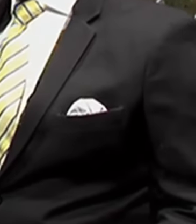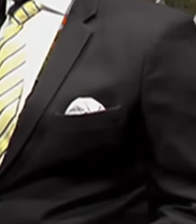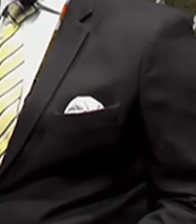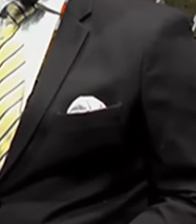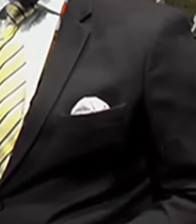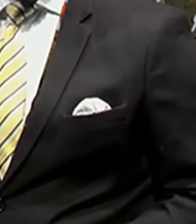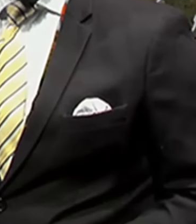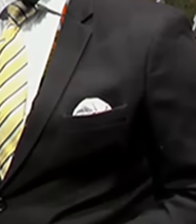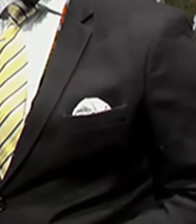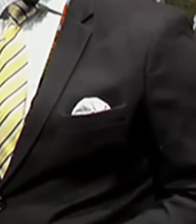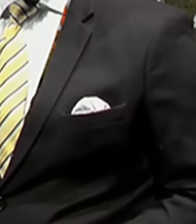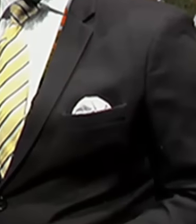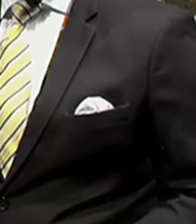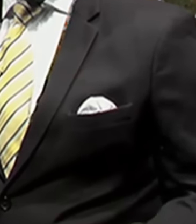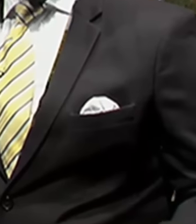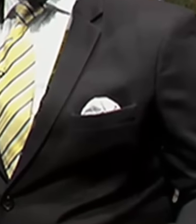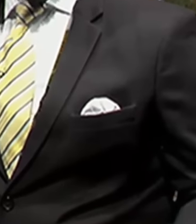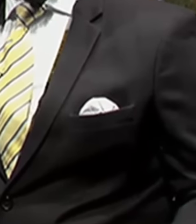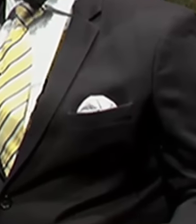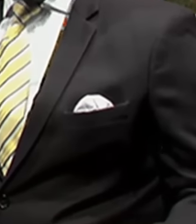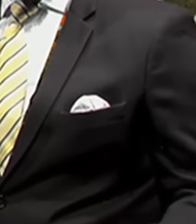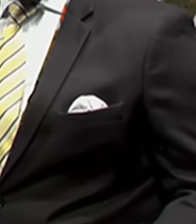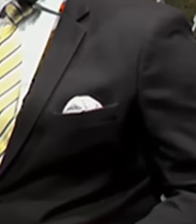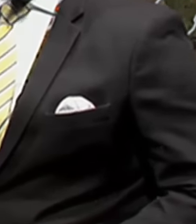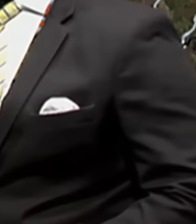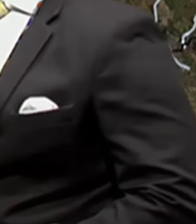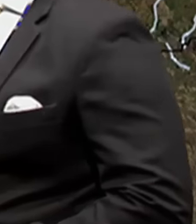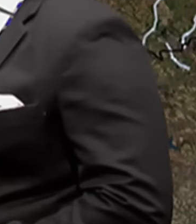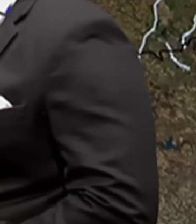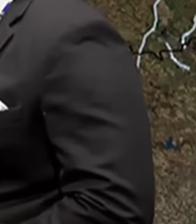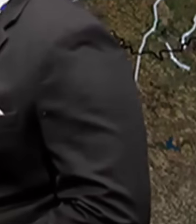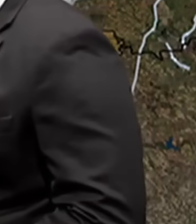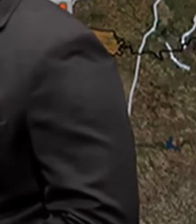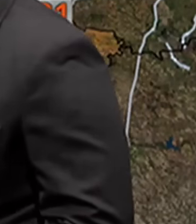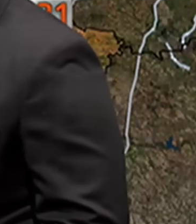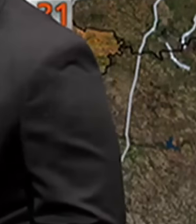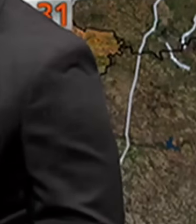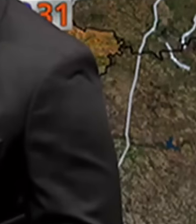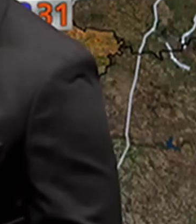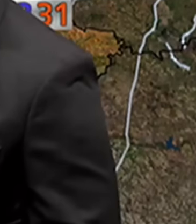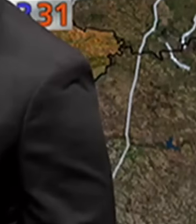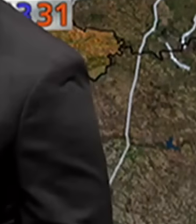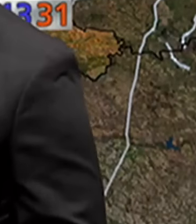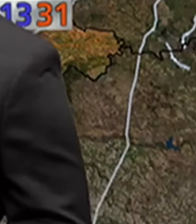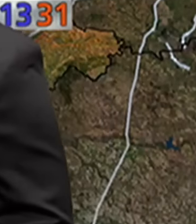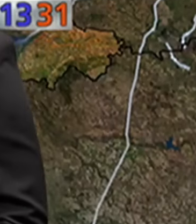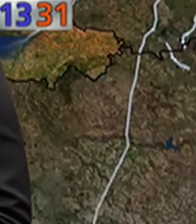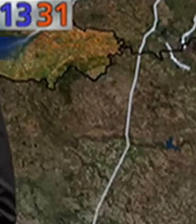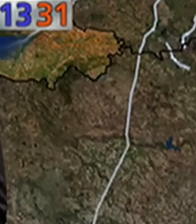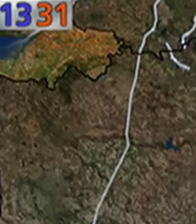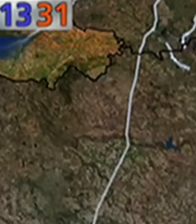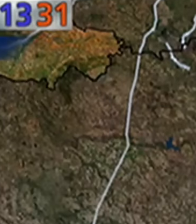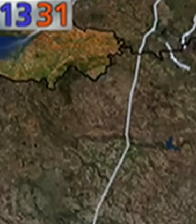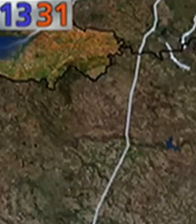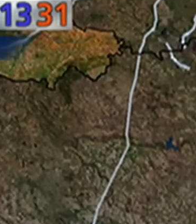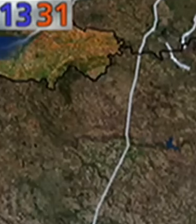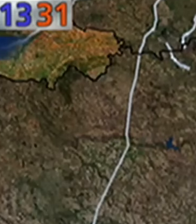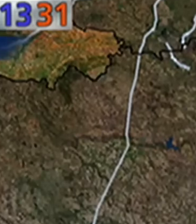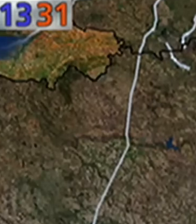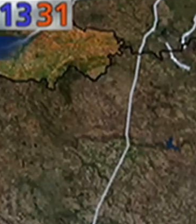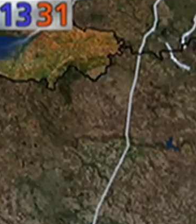hona ka Swaziland ka le teng tla hlotshitse hona isale re khate di rita ho mashome a marara a motse o mong ka fela re shebile hona ka Tosca o tla jwala hona ka Farabek setse ke sa lo hona ka